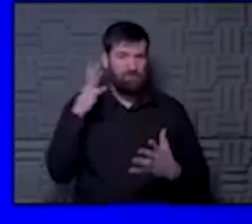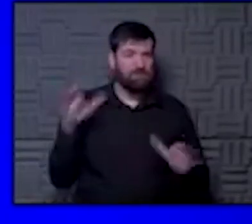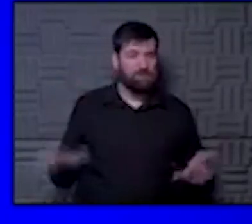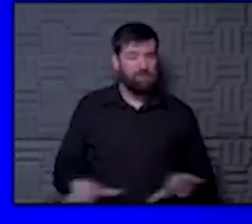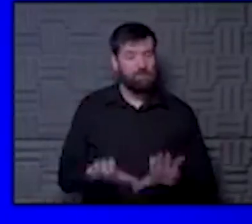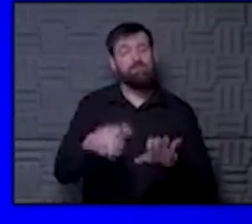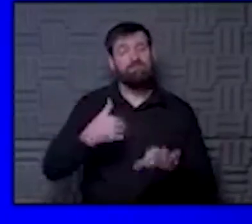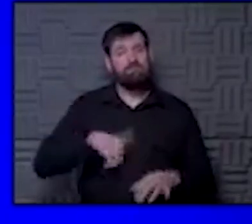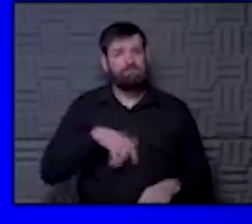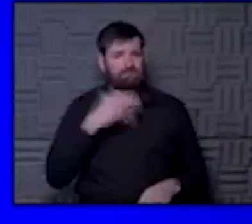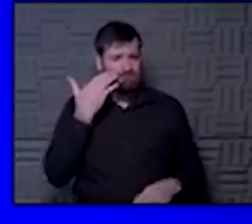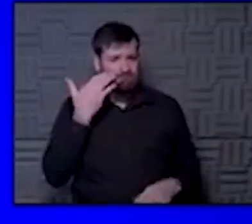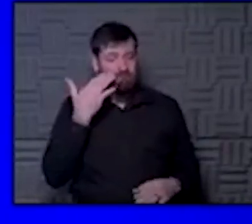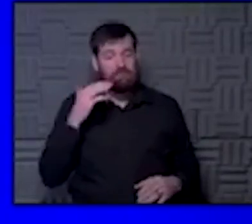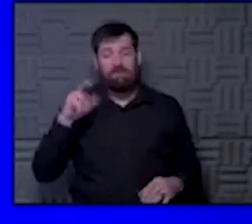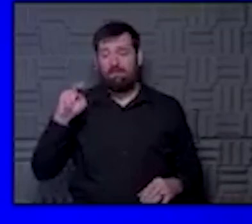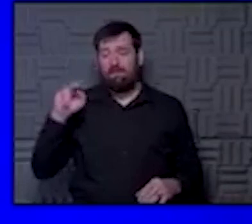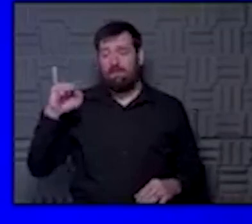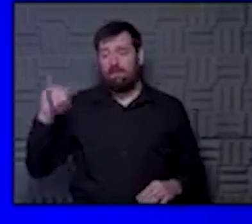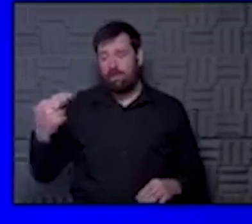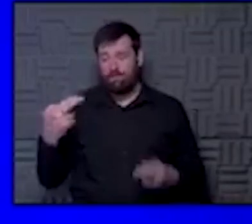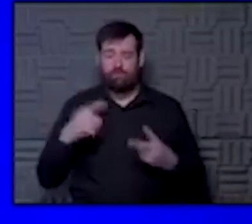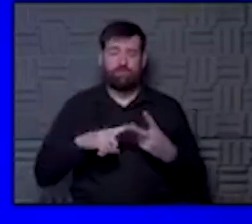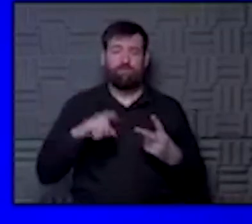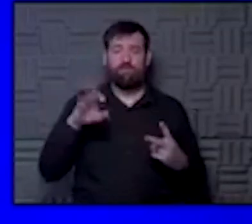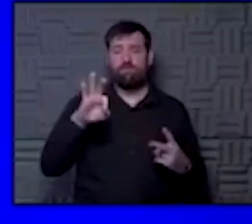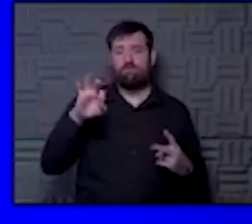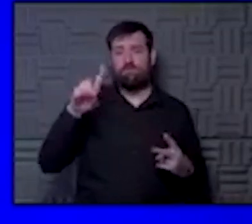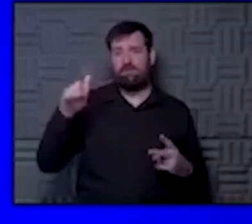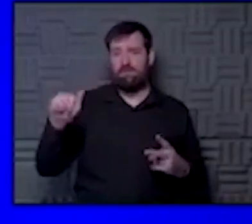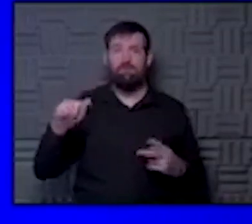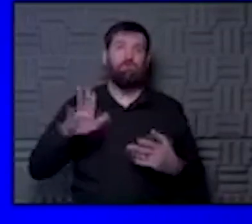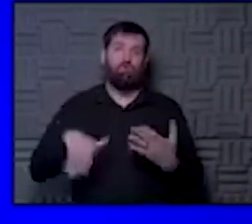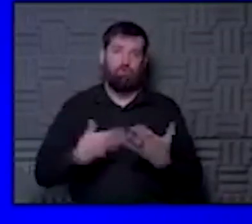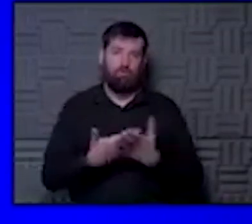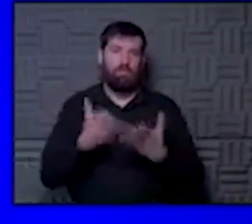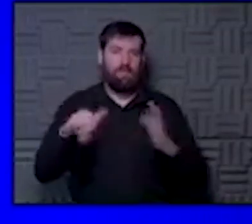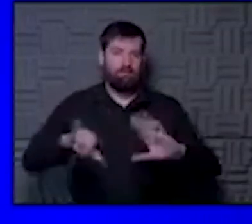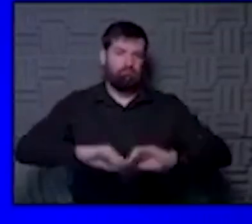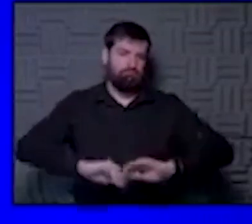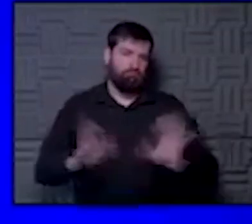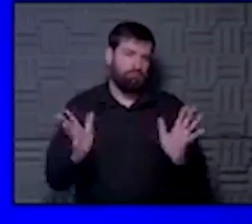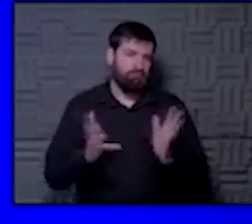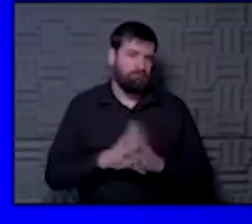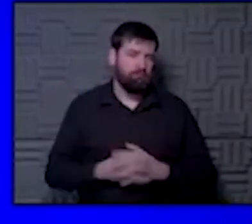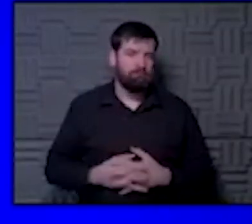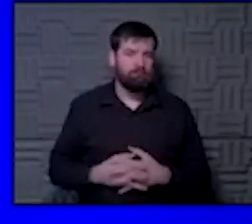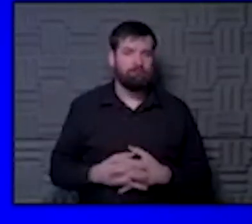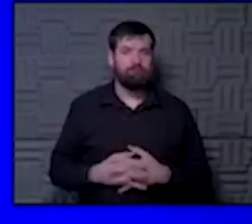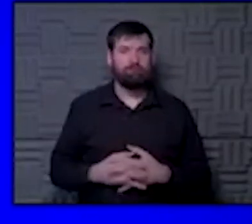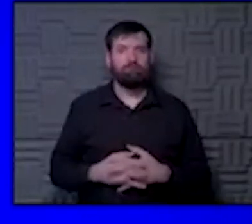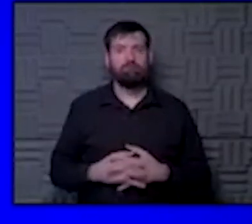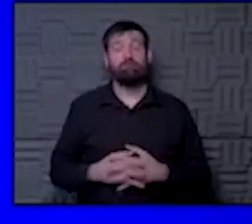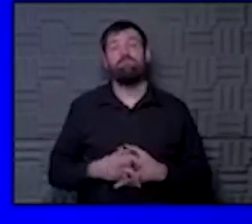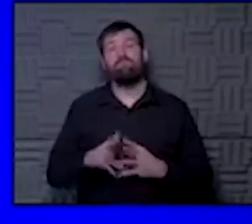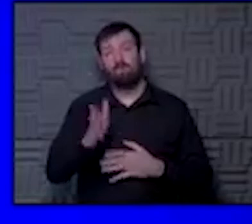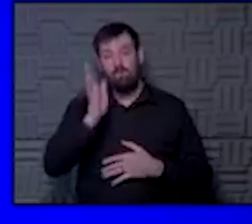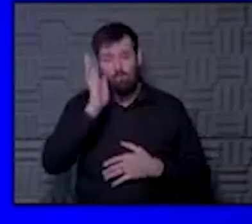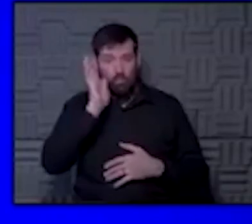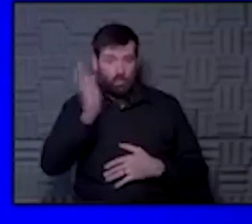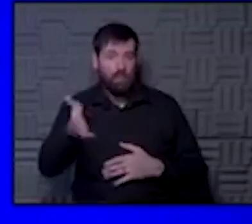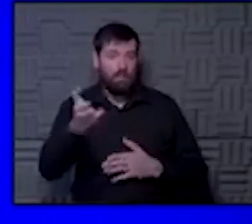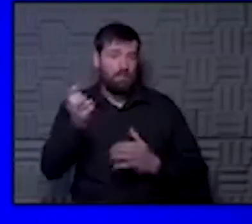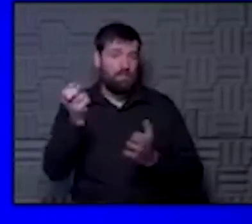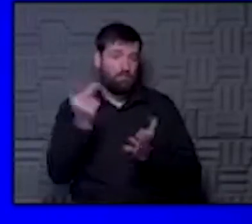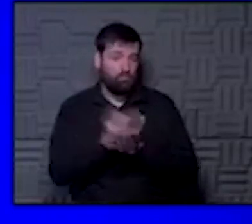but we know that the NIH and the FDA, all of that stuff is transparent. So they do and are going to be